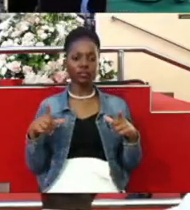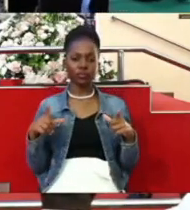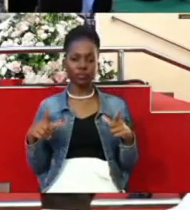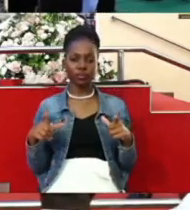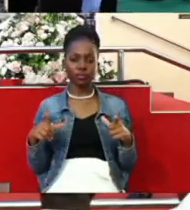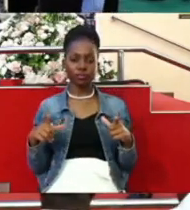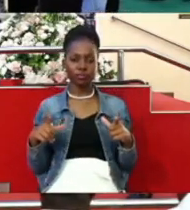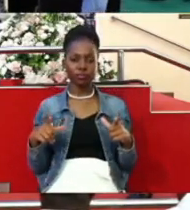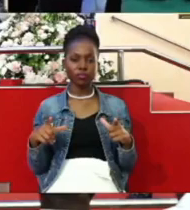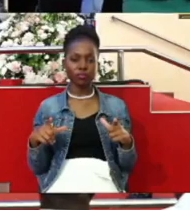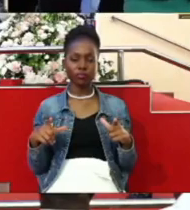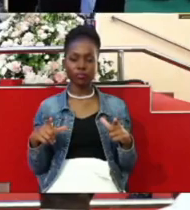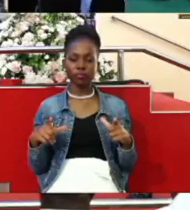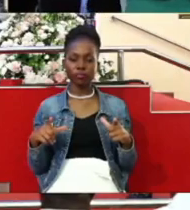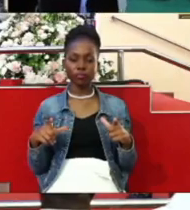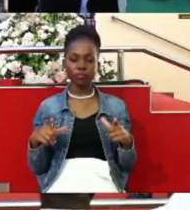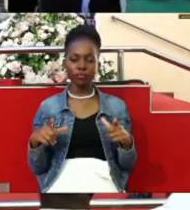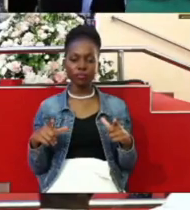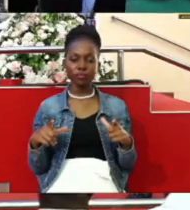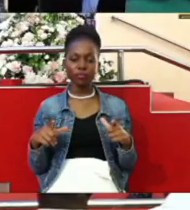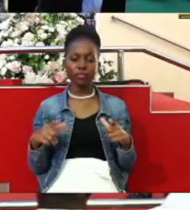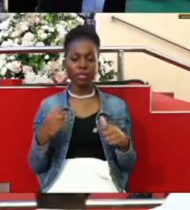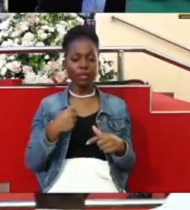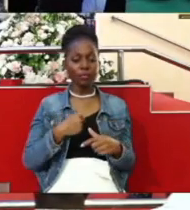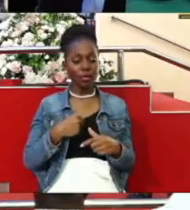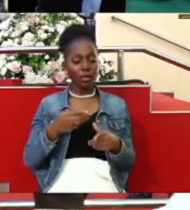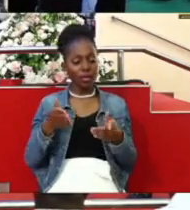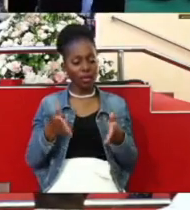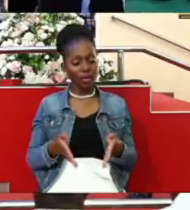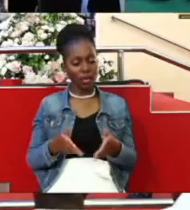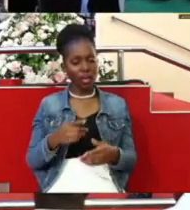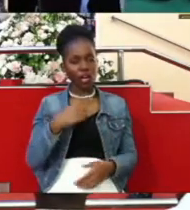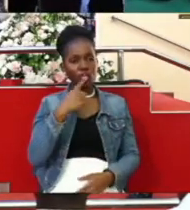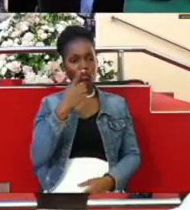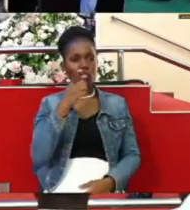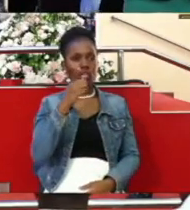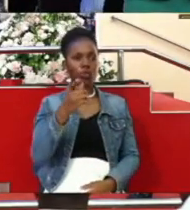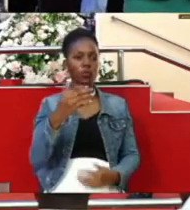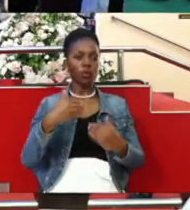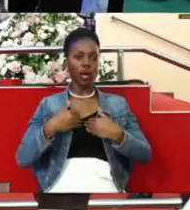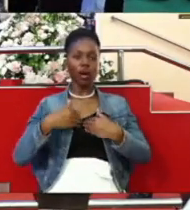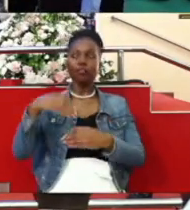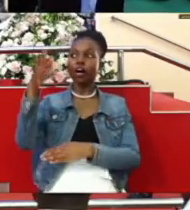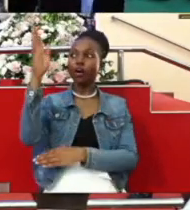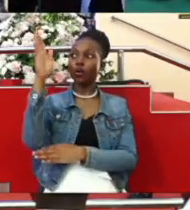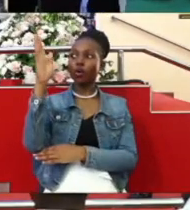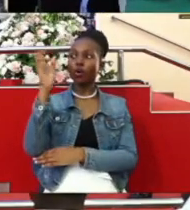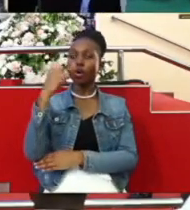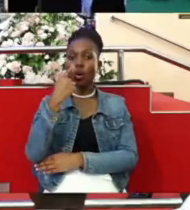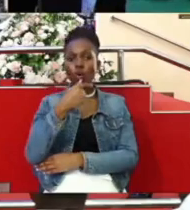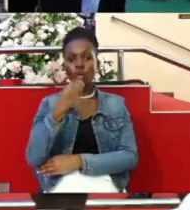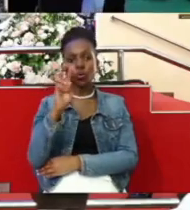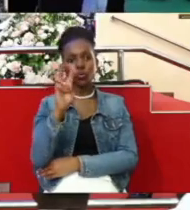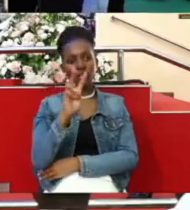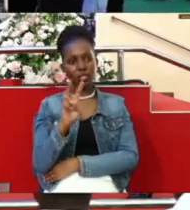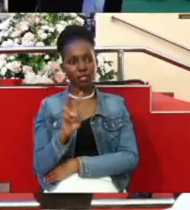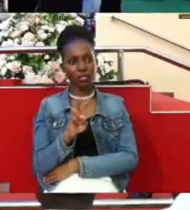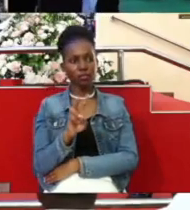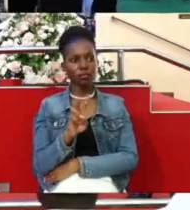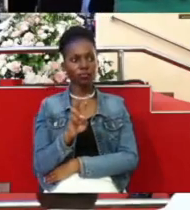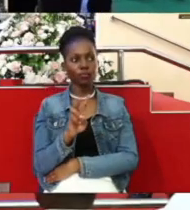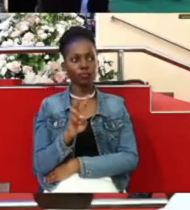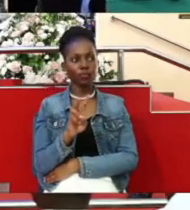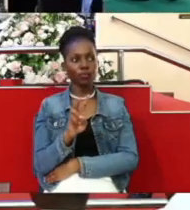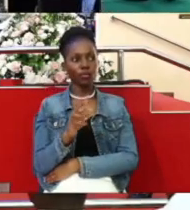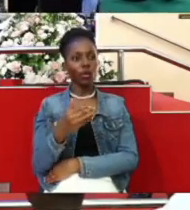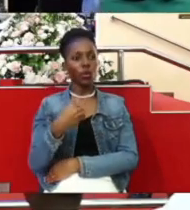maisha. I came here to let you know there is a God that sees. Nimekuja kukujulisha kwamba kuna Mungu anaona. I came to let you know there is a God